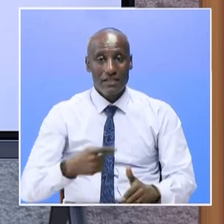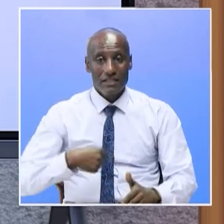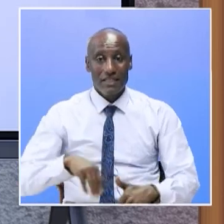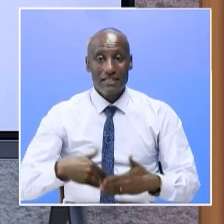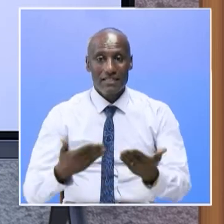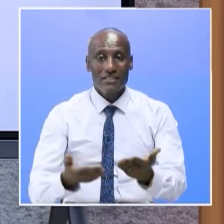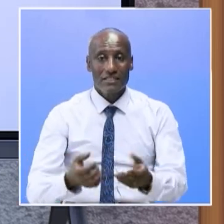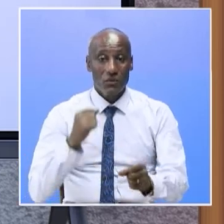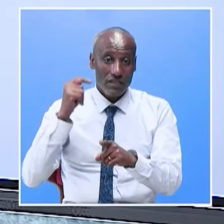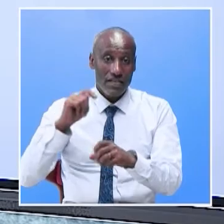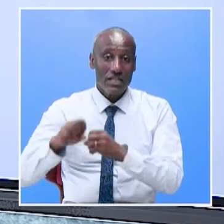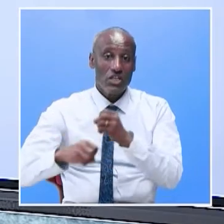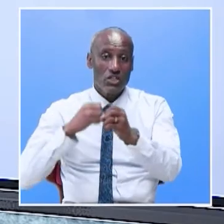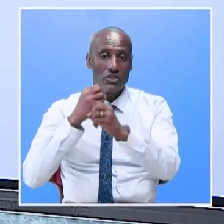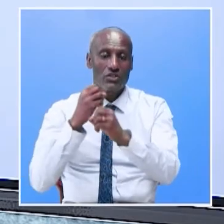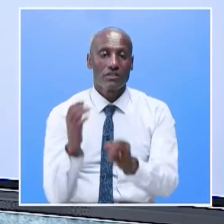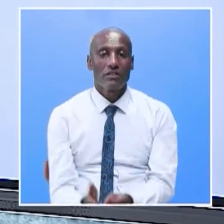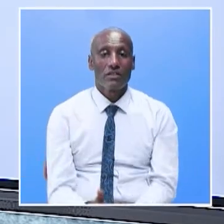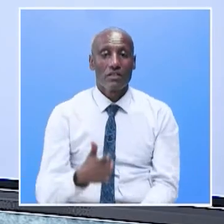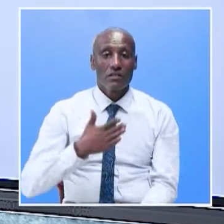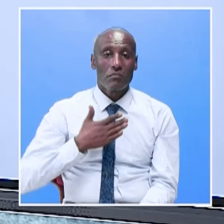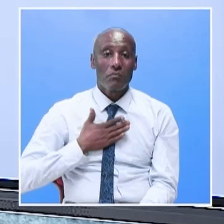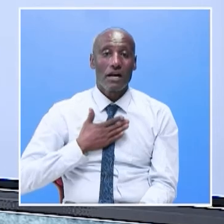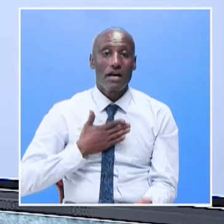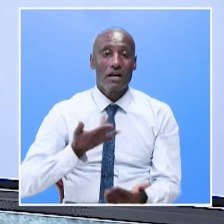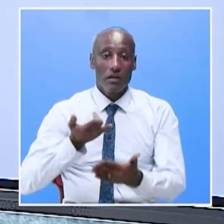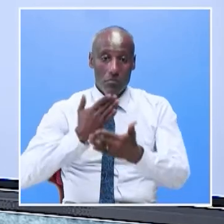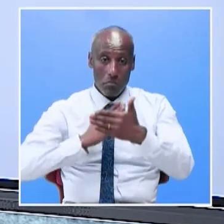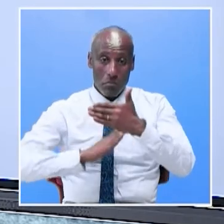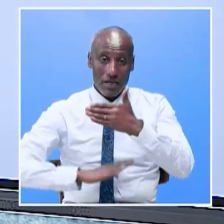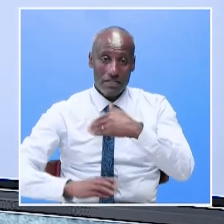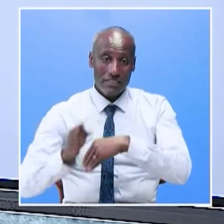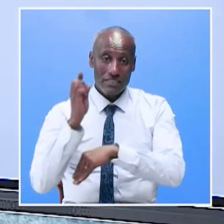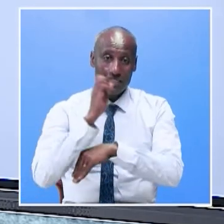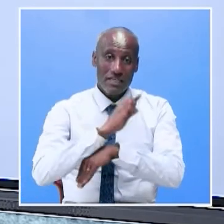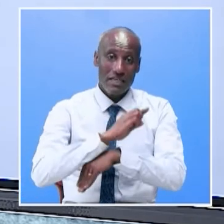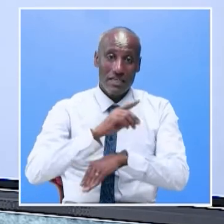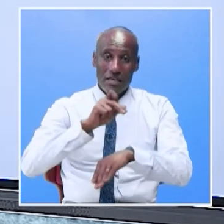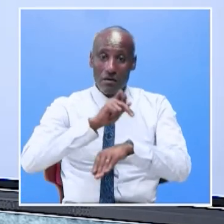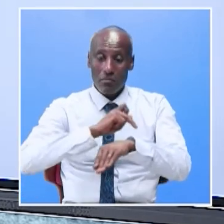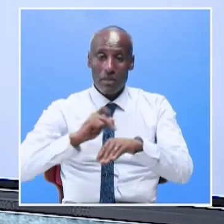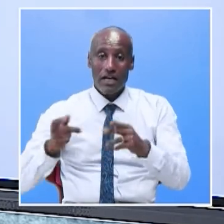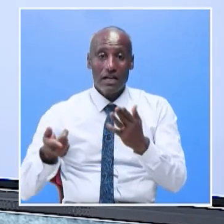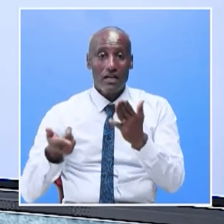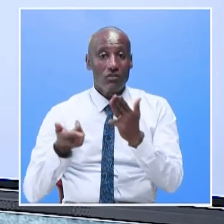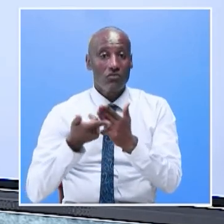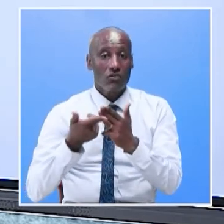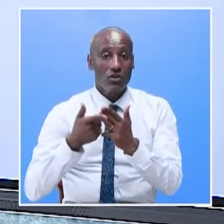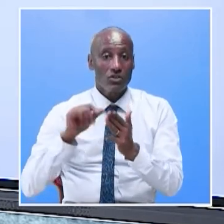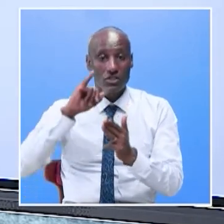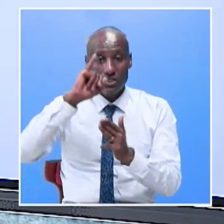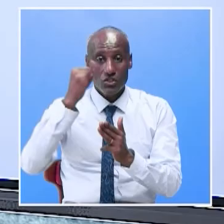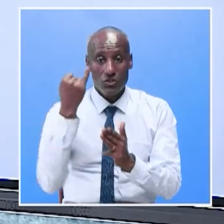work together. My birthday, blank, 4th June. Look at here. Before, I told